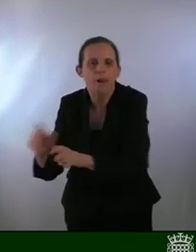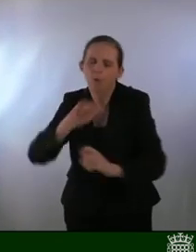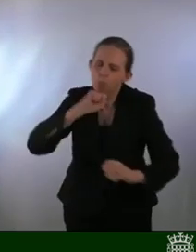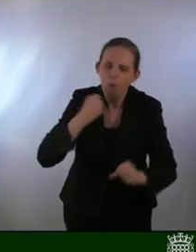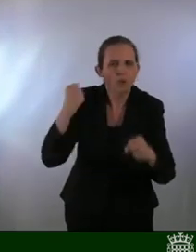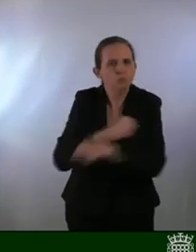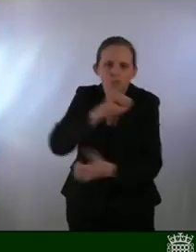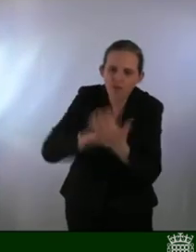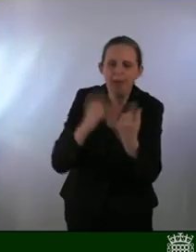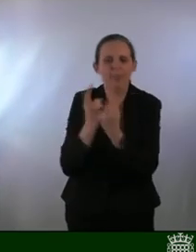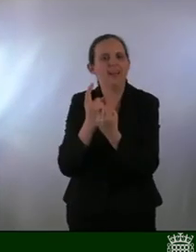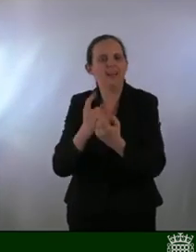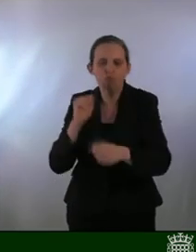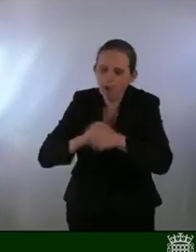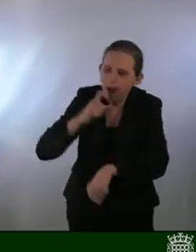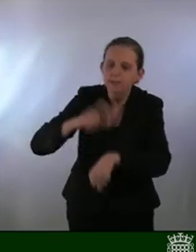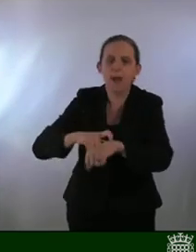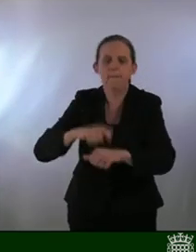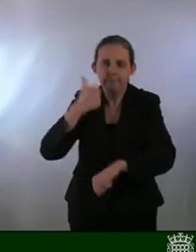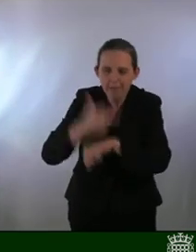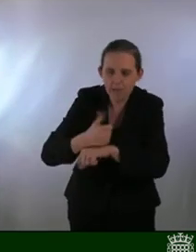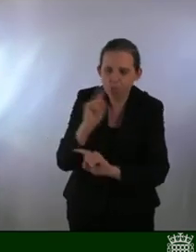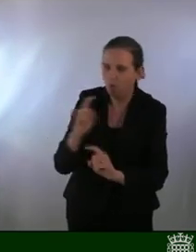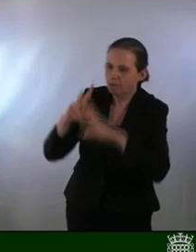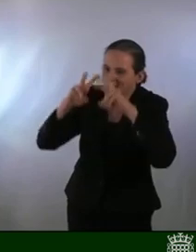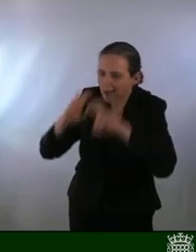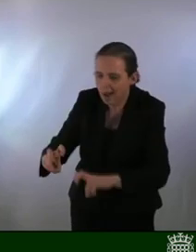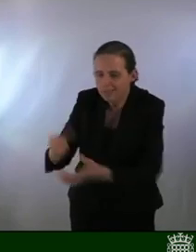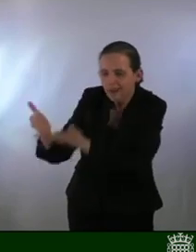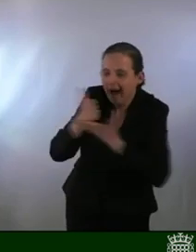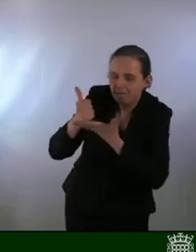at the right time, based on the best scientific advice.